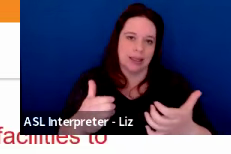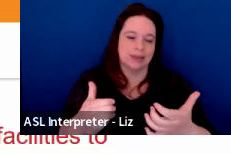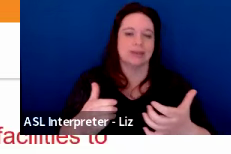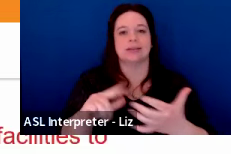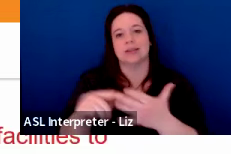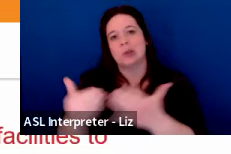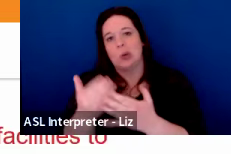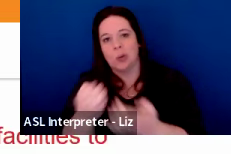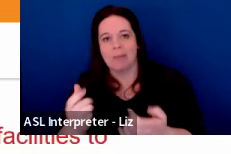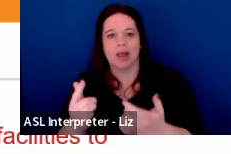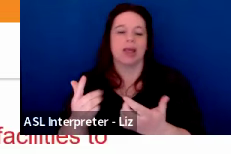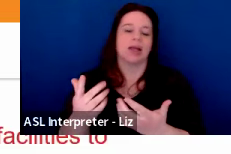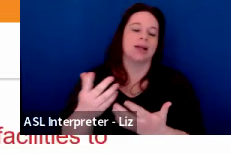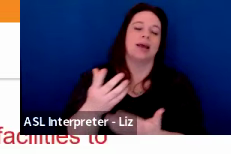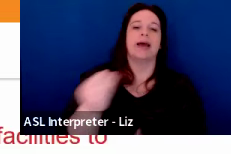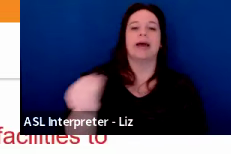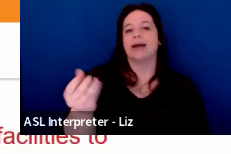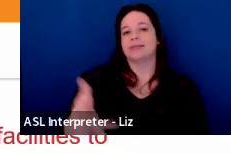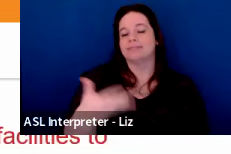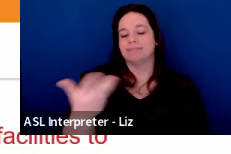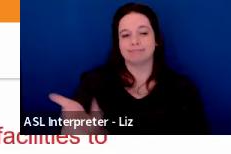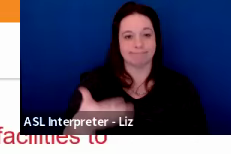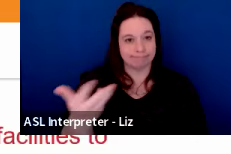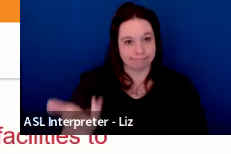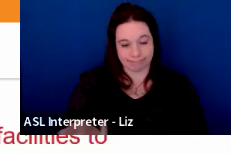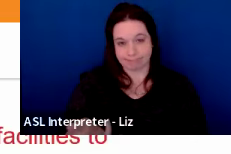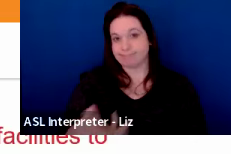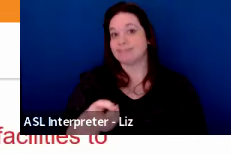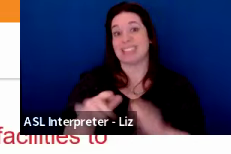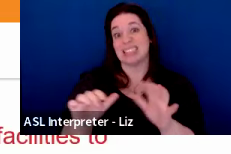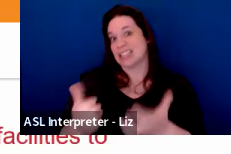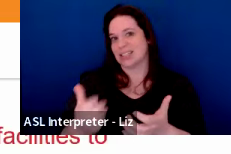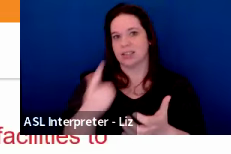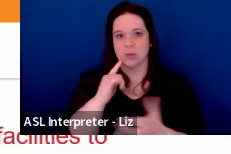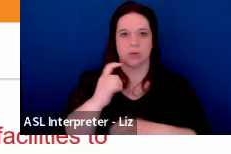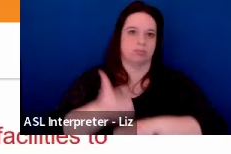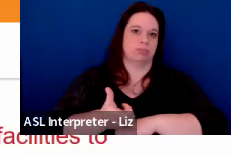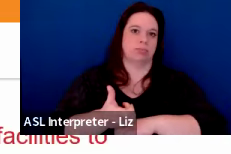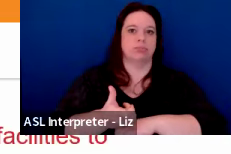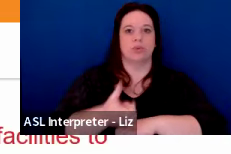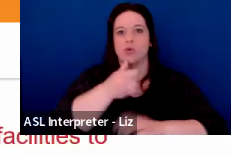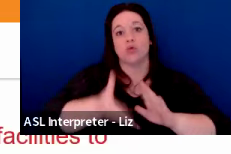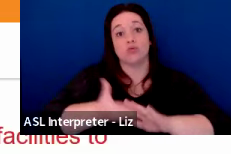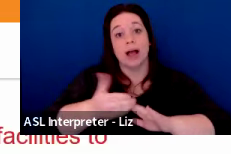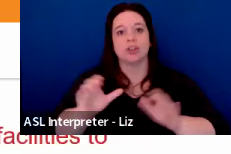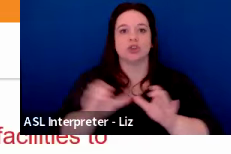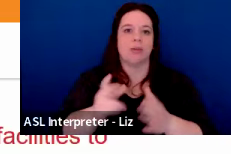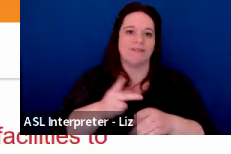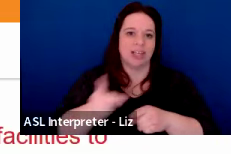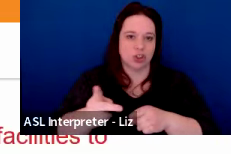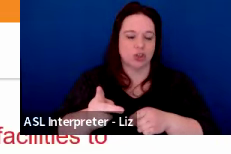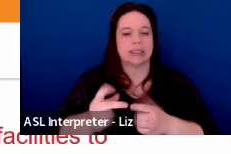this new equipment. And these classes are going to be held by certified professionals and who assist